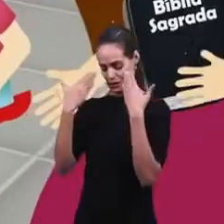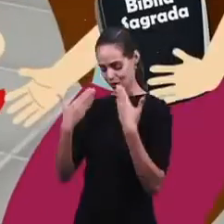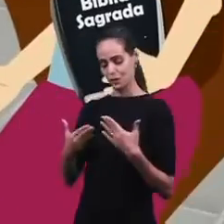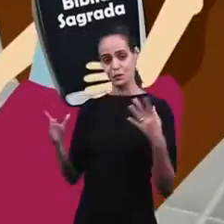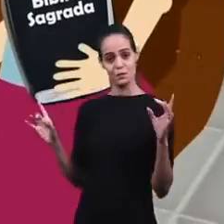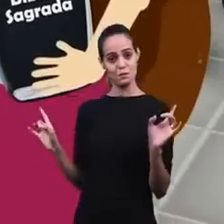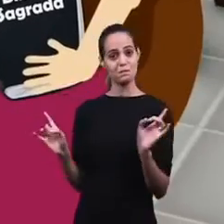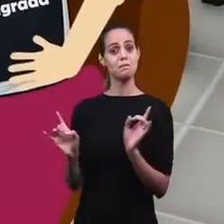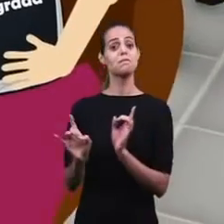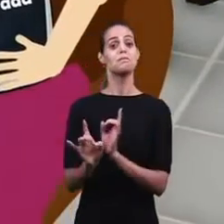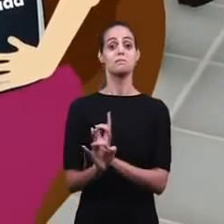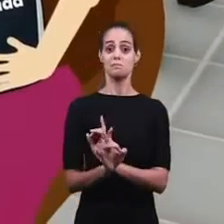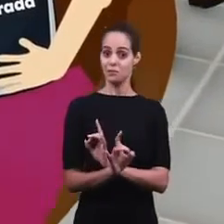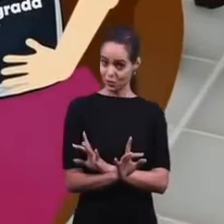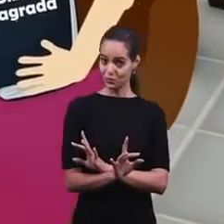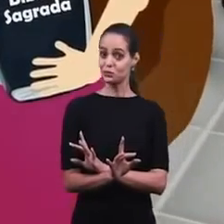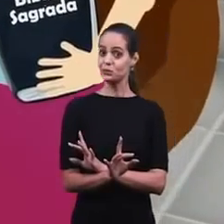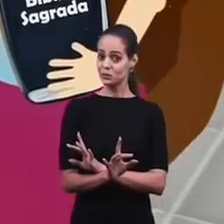pronto